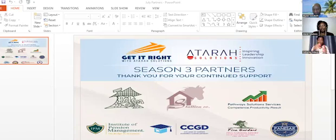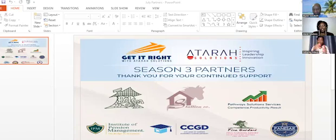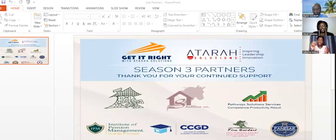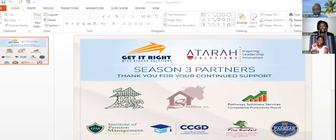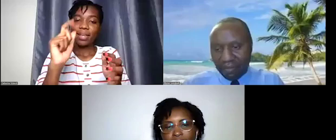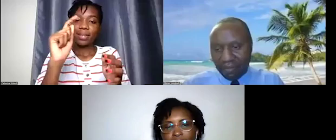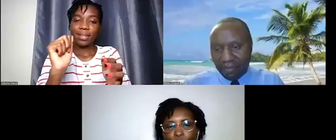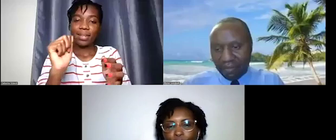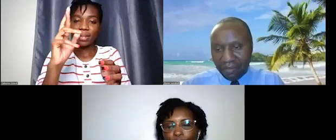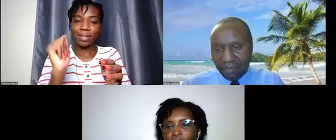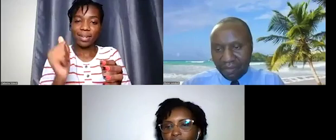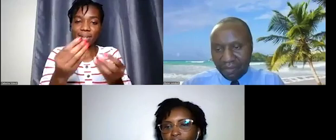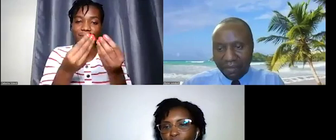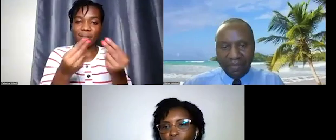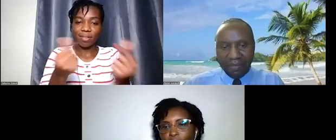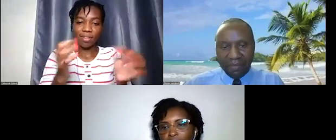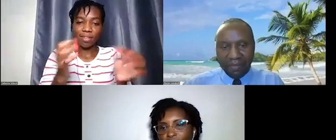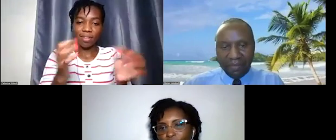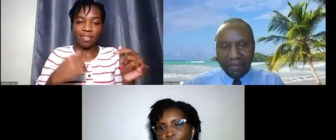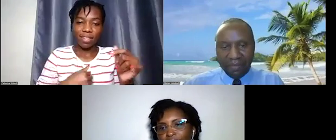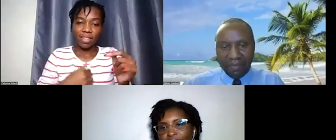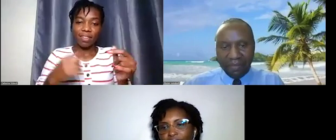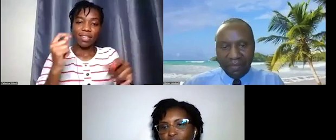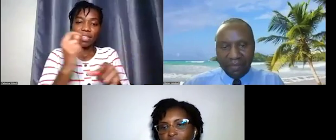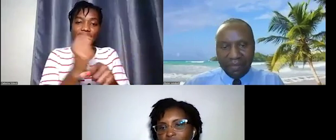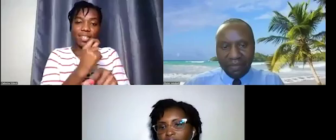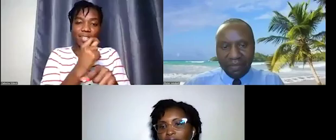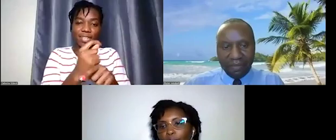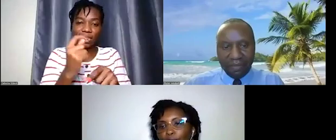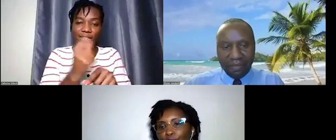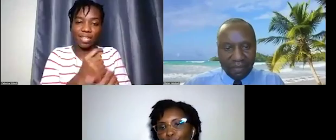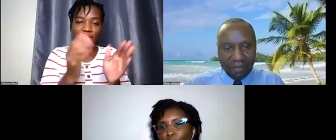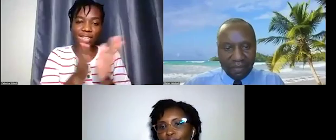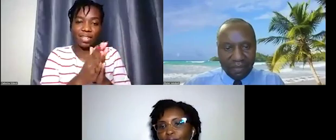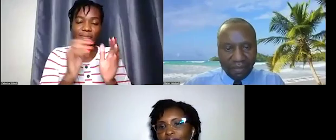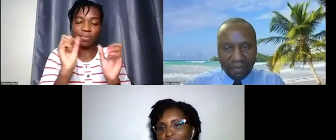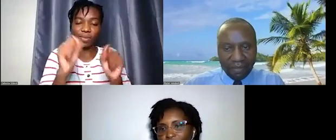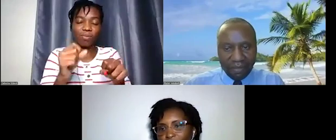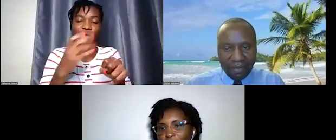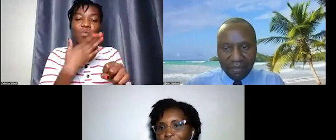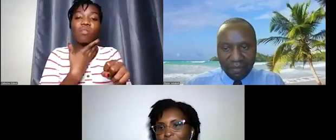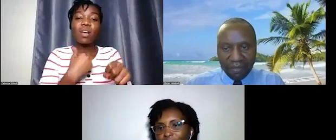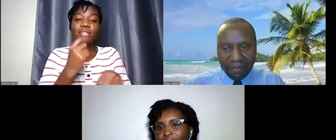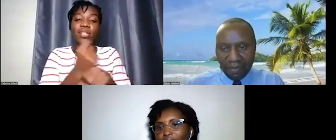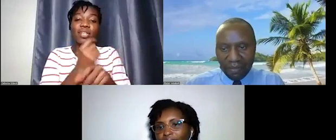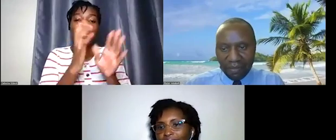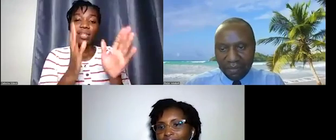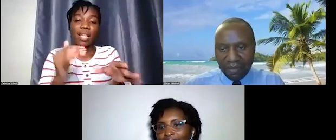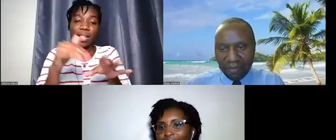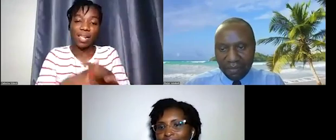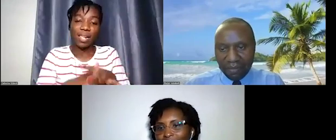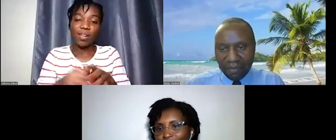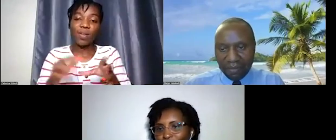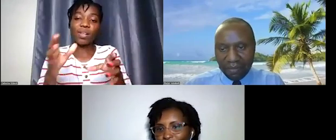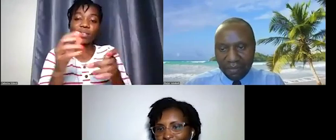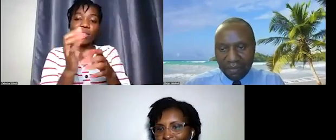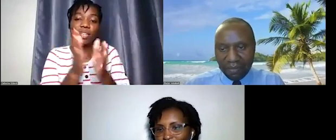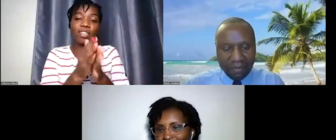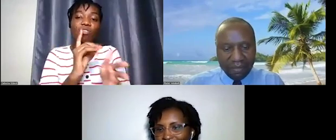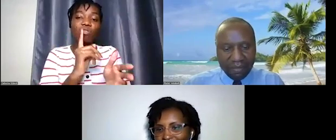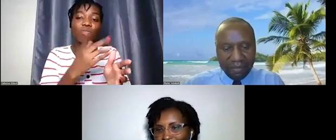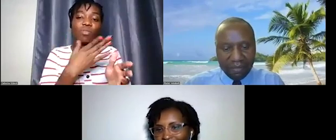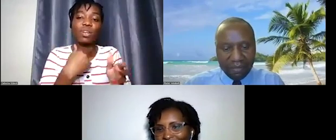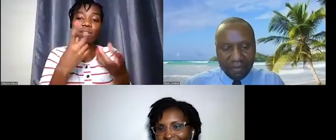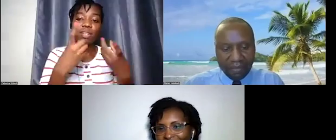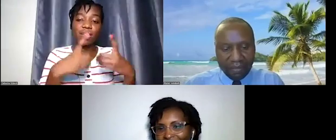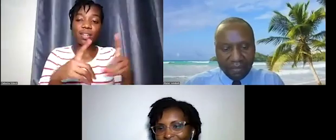Please, if you have trainings and you're looking for a trainer in your organizations, give us a chance and we are sure to deliver. And yeah, so